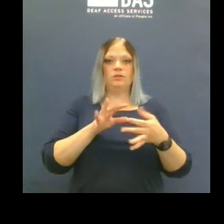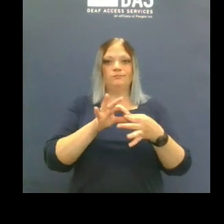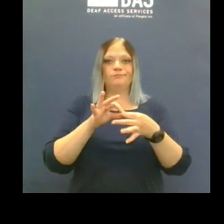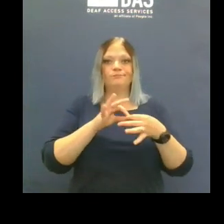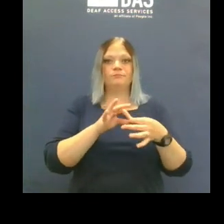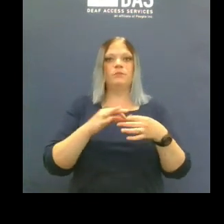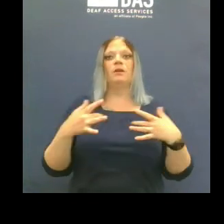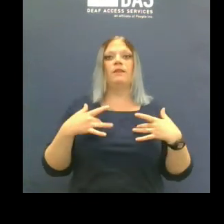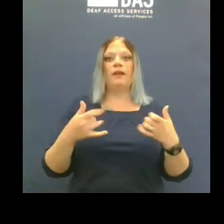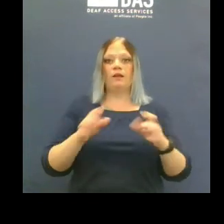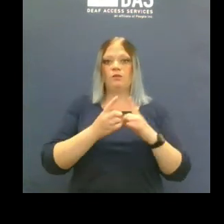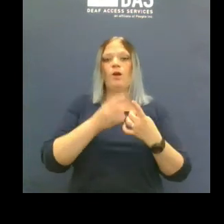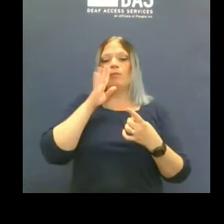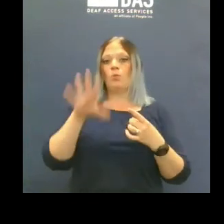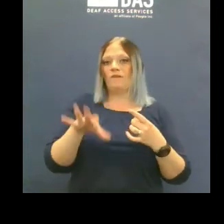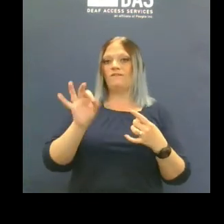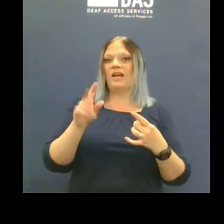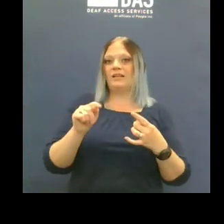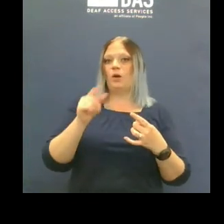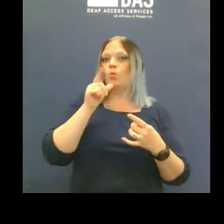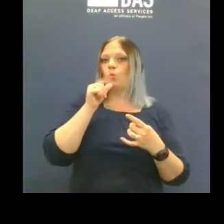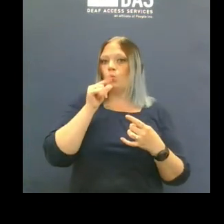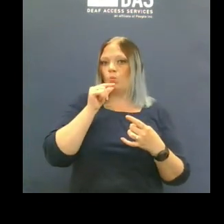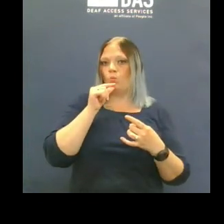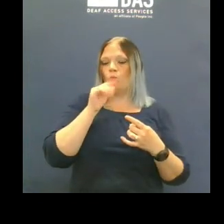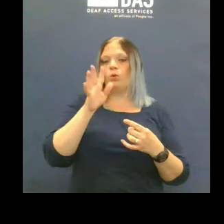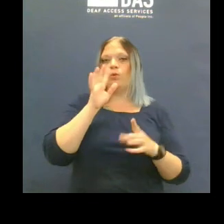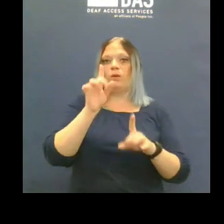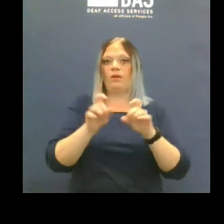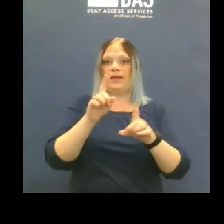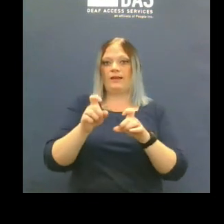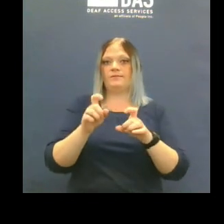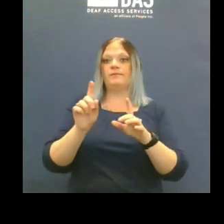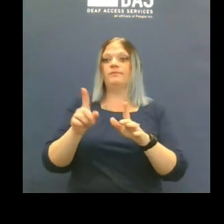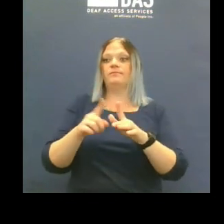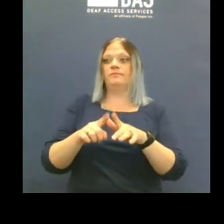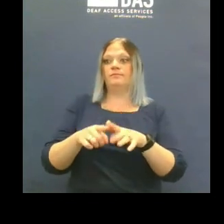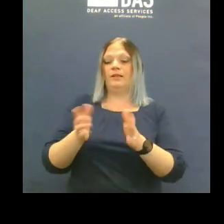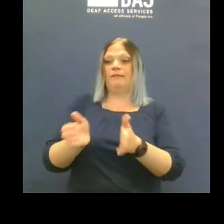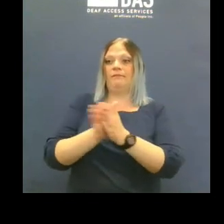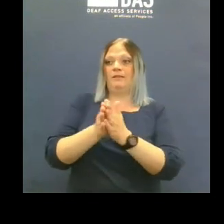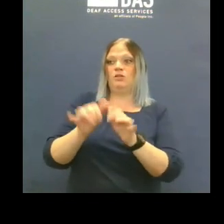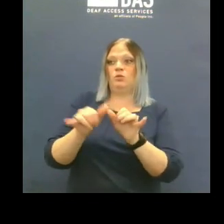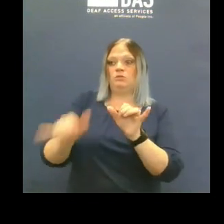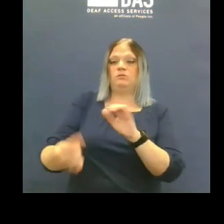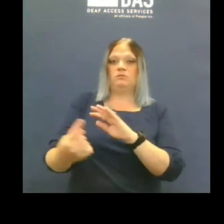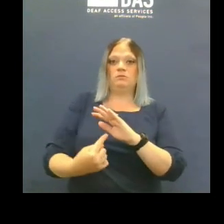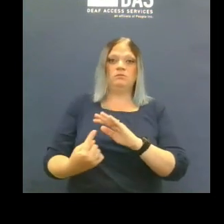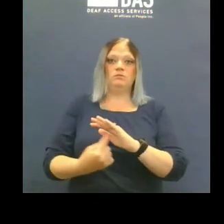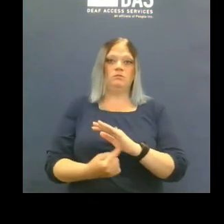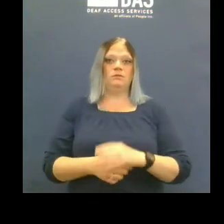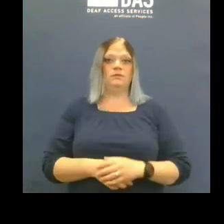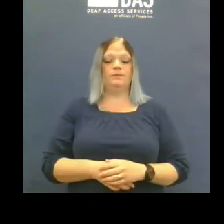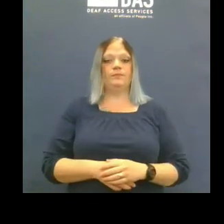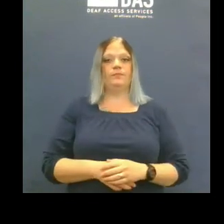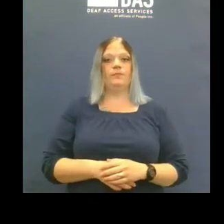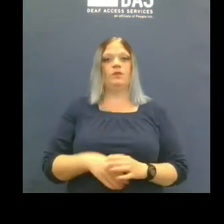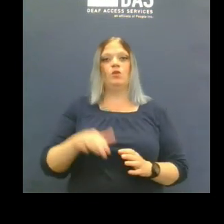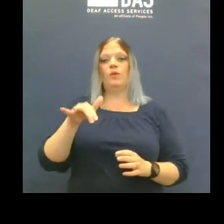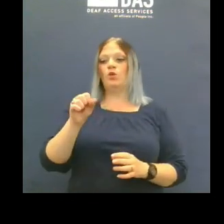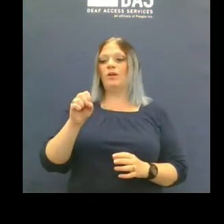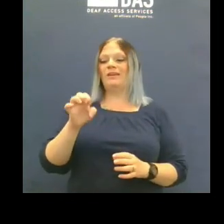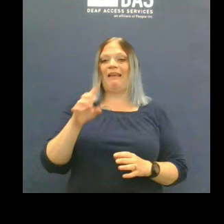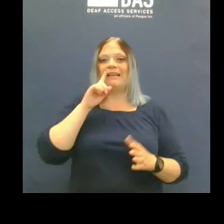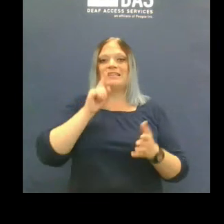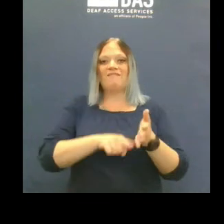department will also find, and we will ask you to be in quarantine. So what we do when we do our case